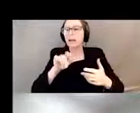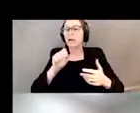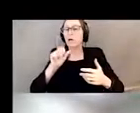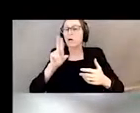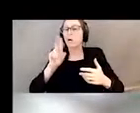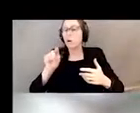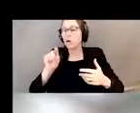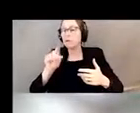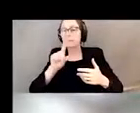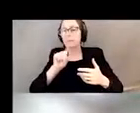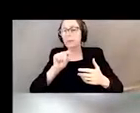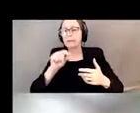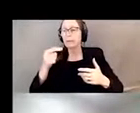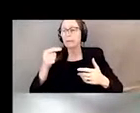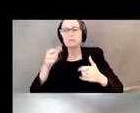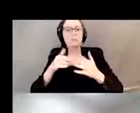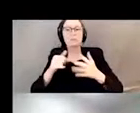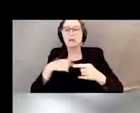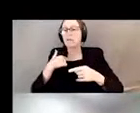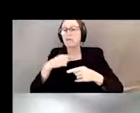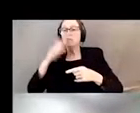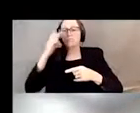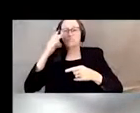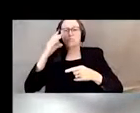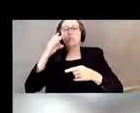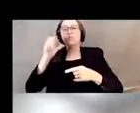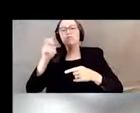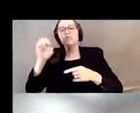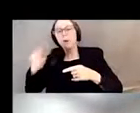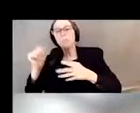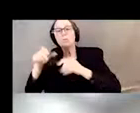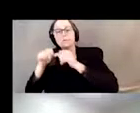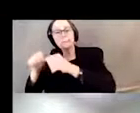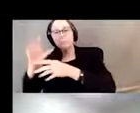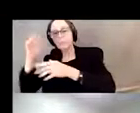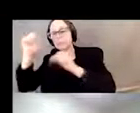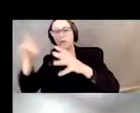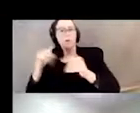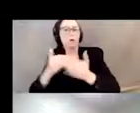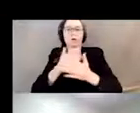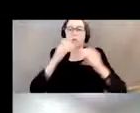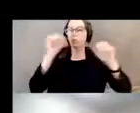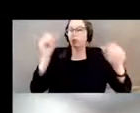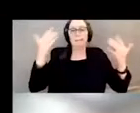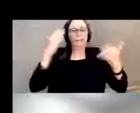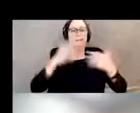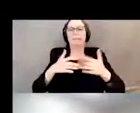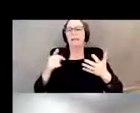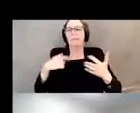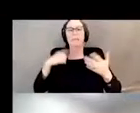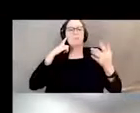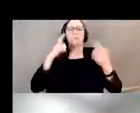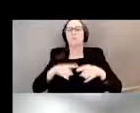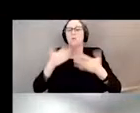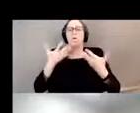in a second term or there was a new administration. The deal for the US withdrawal was already done before the 2020